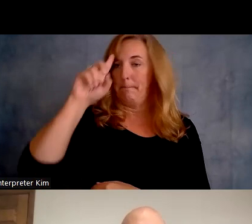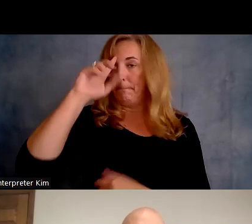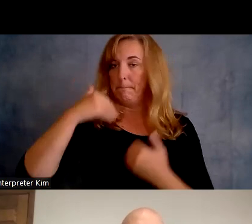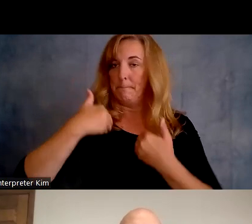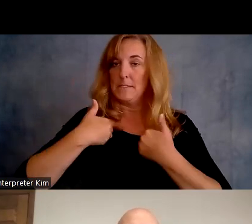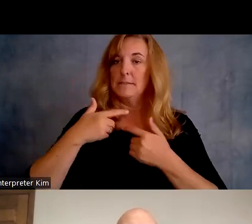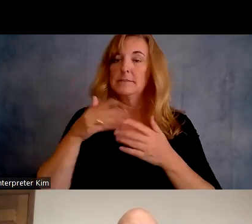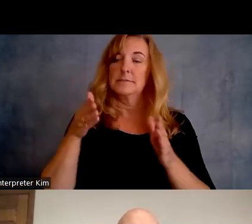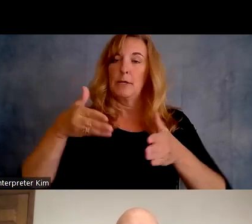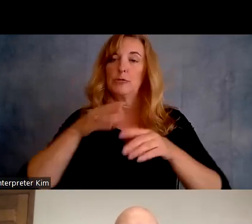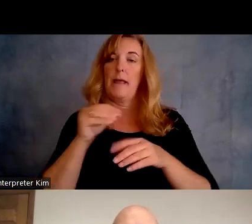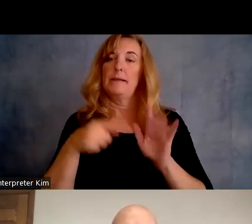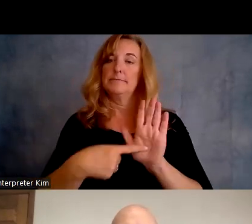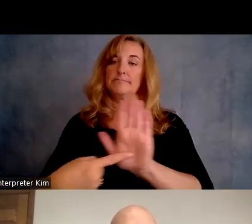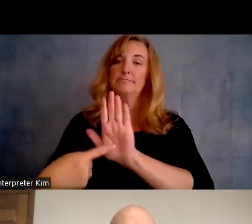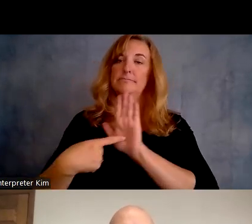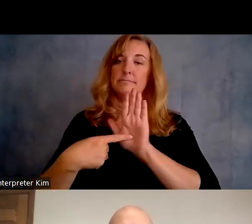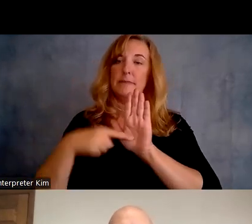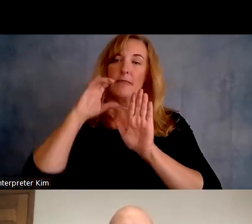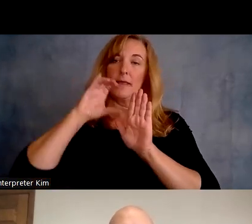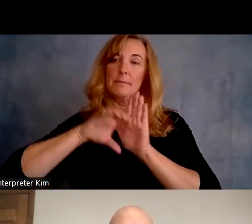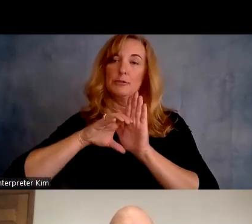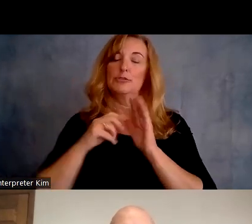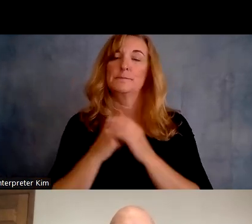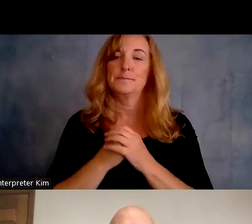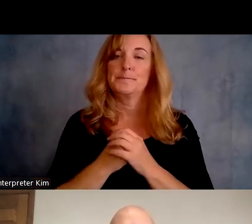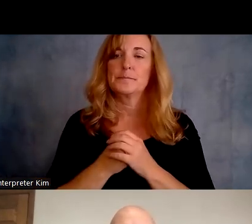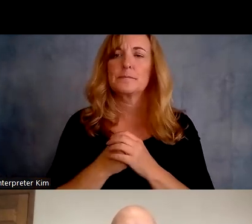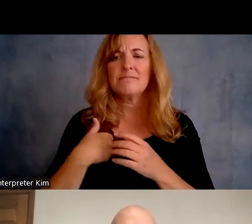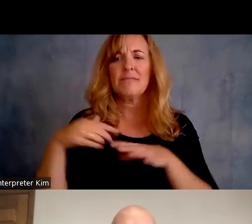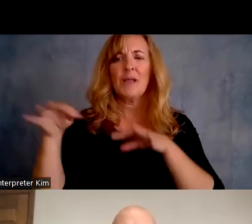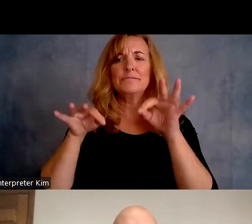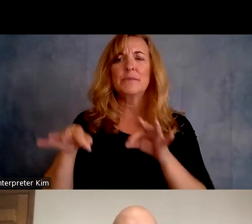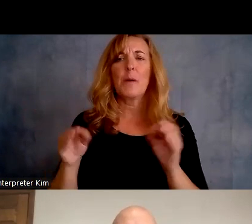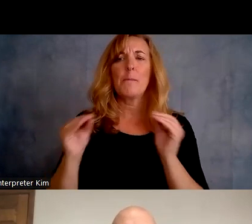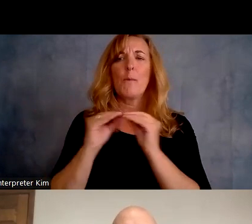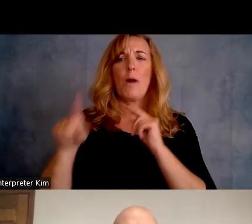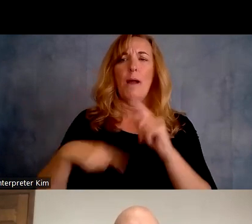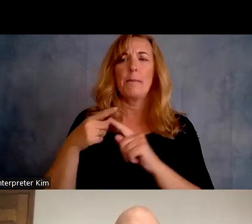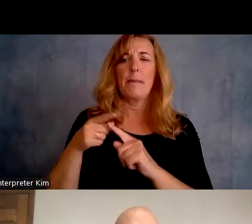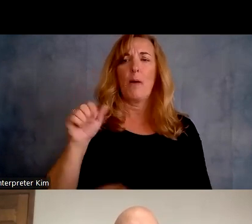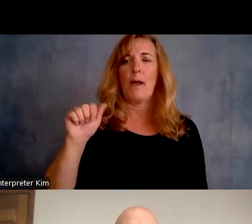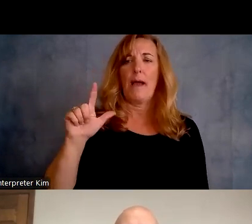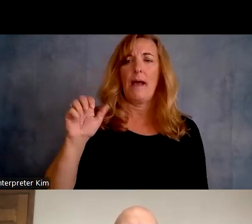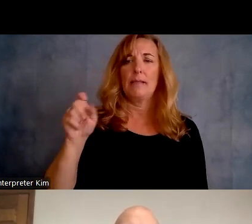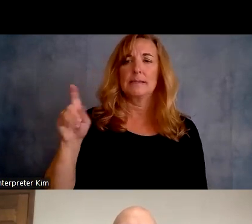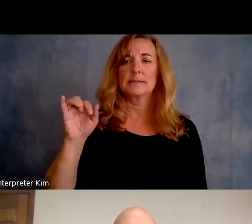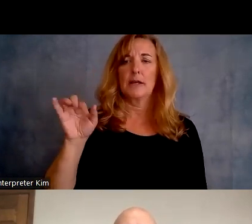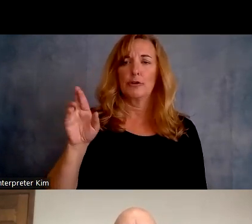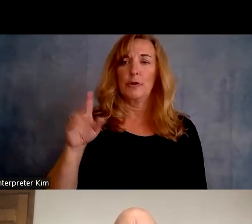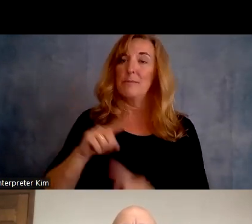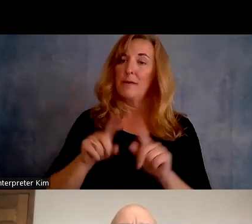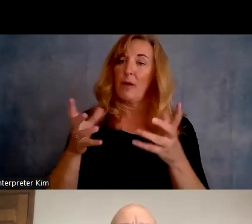and centered here. And I'm going to tell you more about Alexander in just a little bit, but I wanted you to meet him